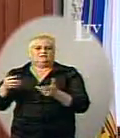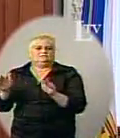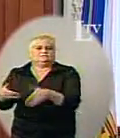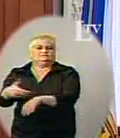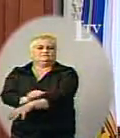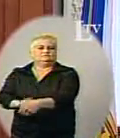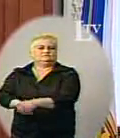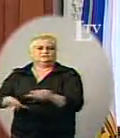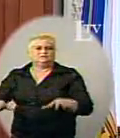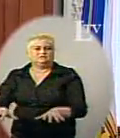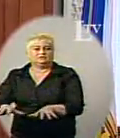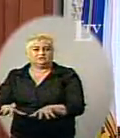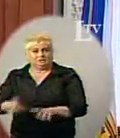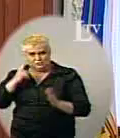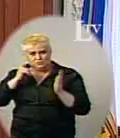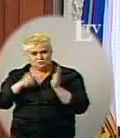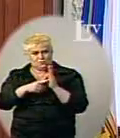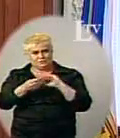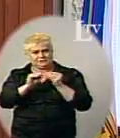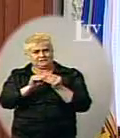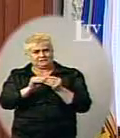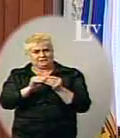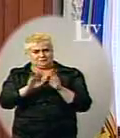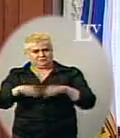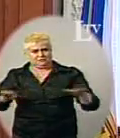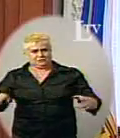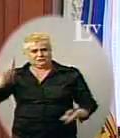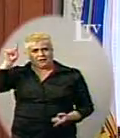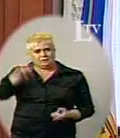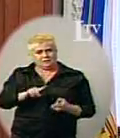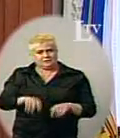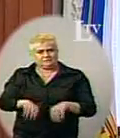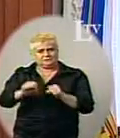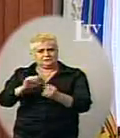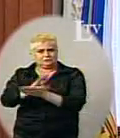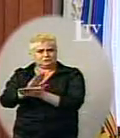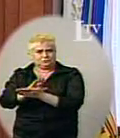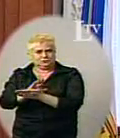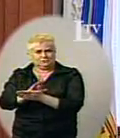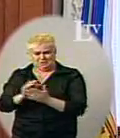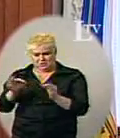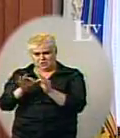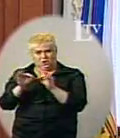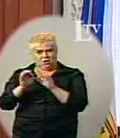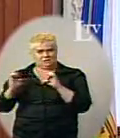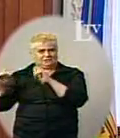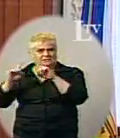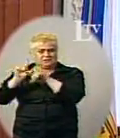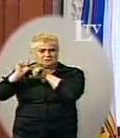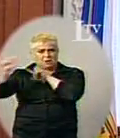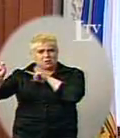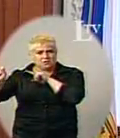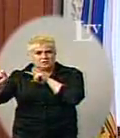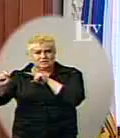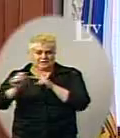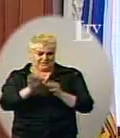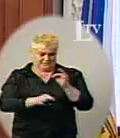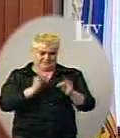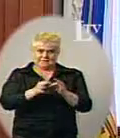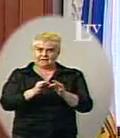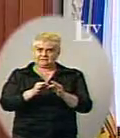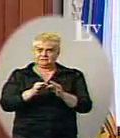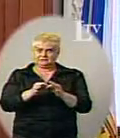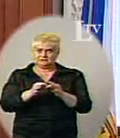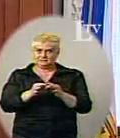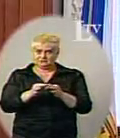Student enrollment keeps going down while education costs go up. Student test results are